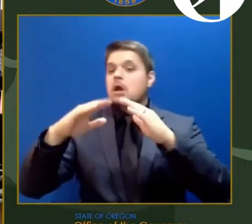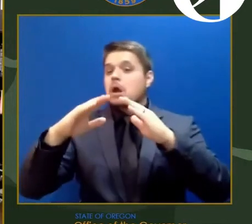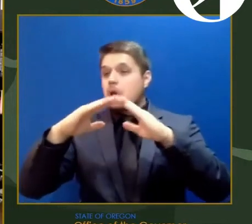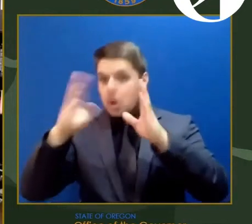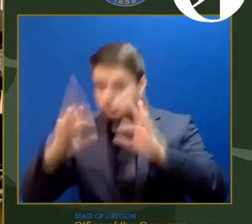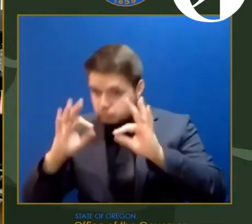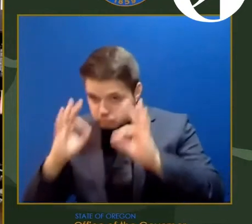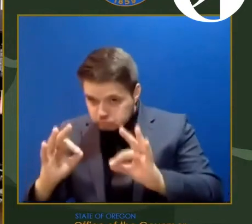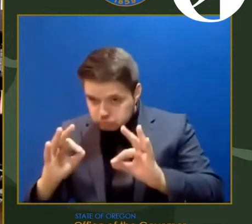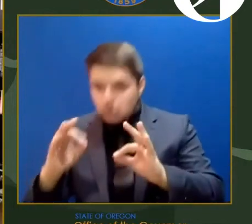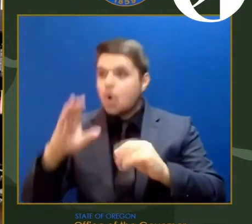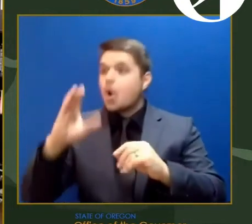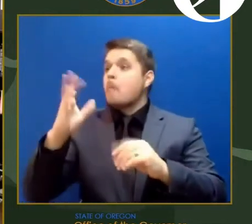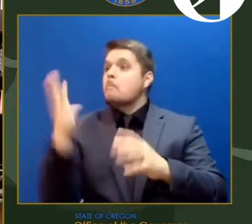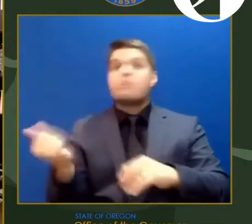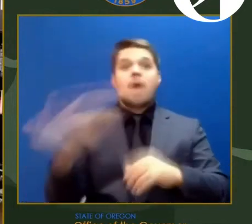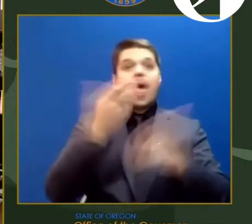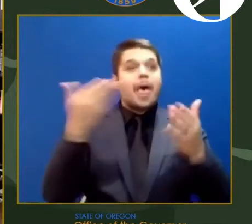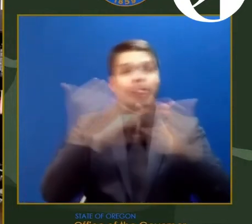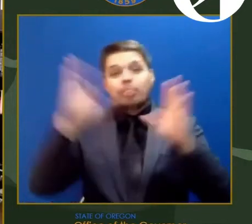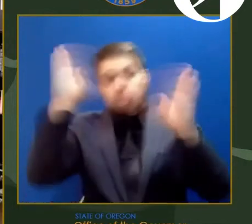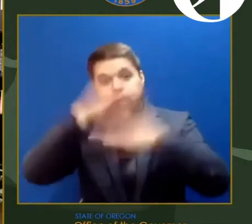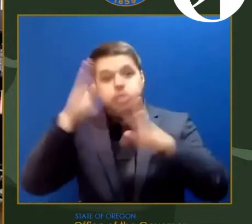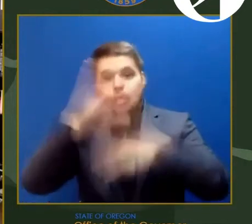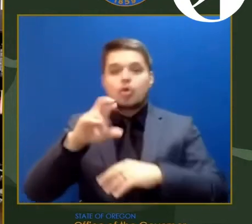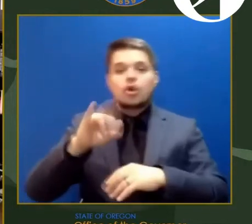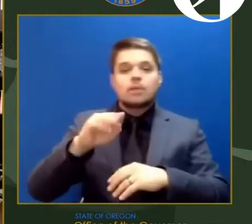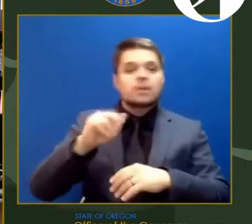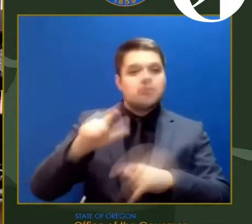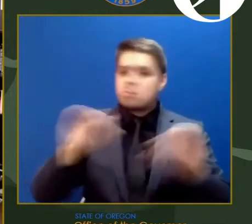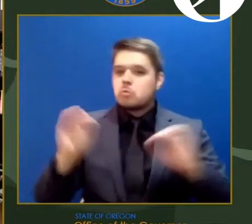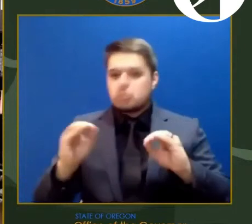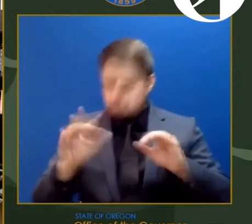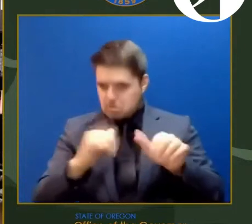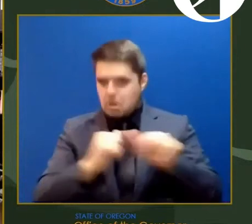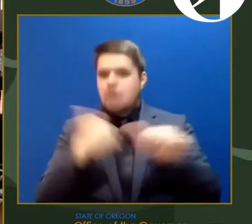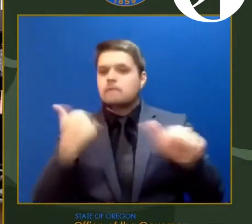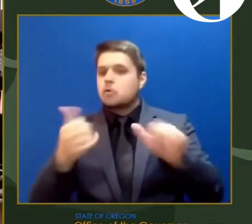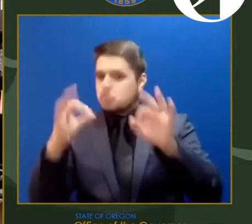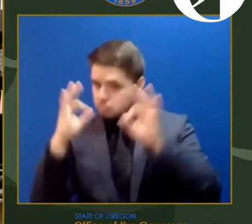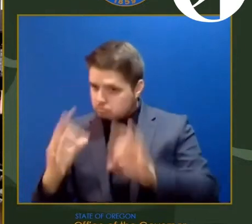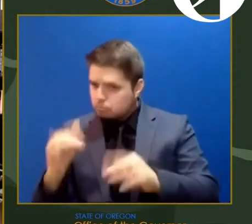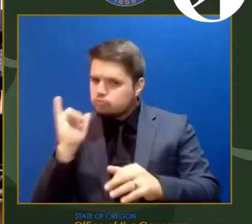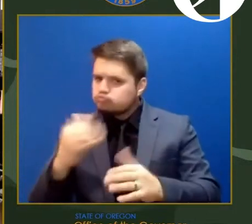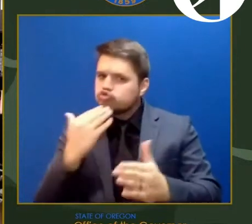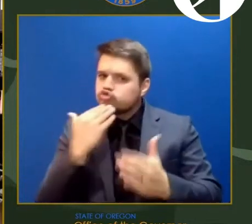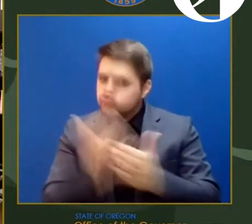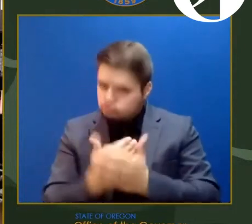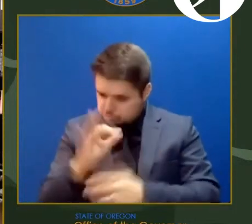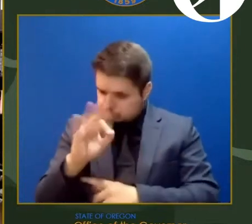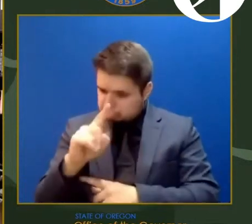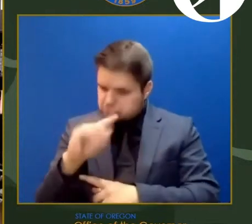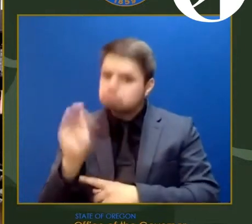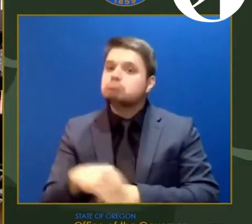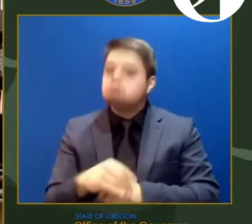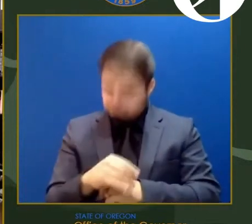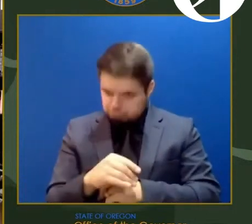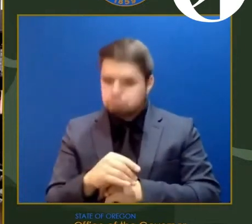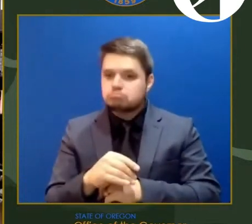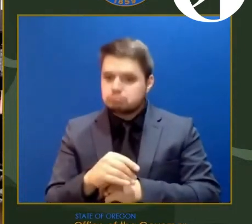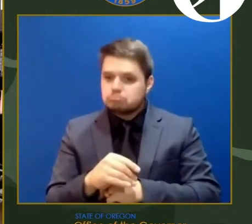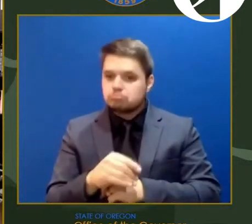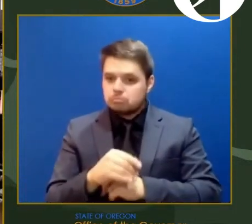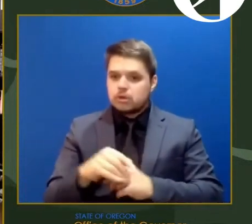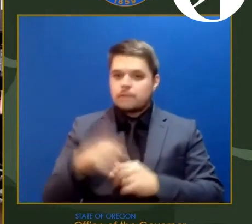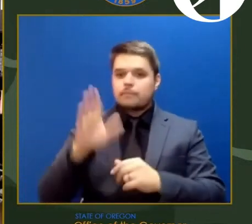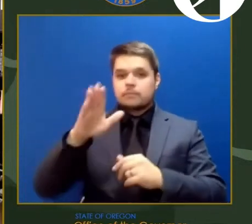system. And while these outcomes are really incredible, the philosophy behind the project is really quite simple. If people have a safe,